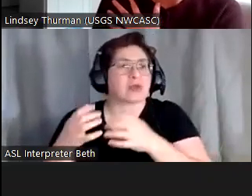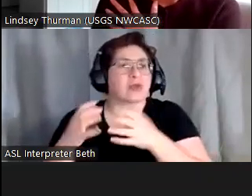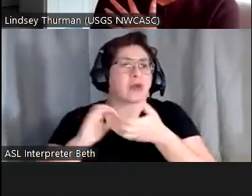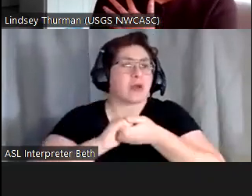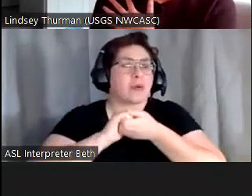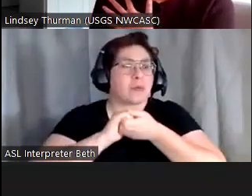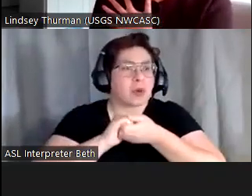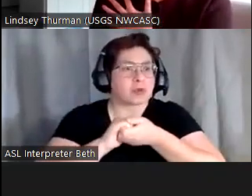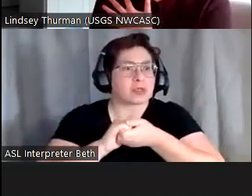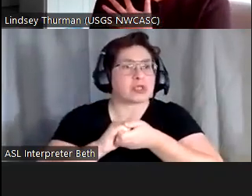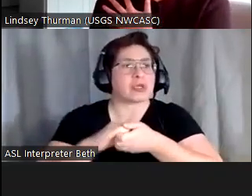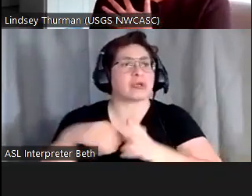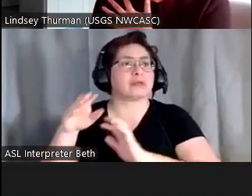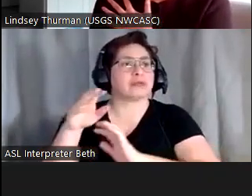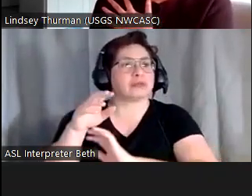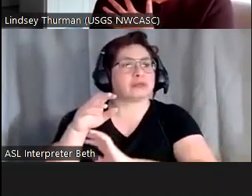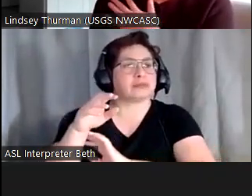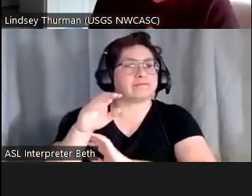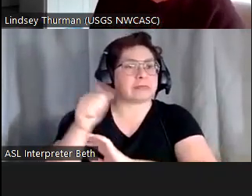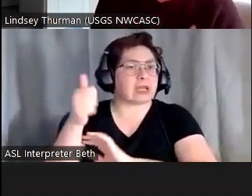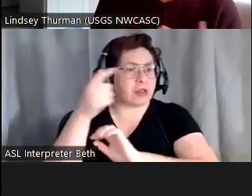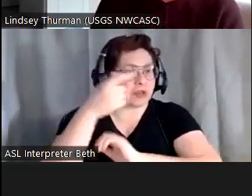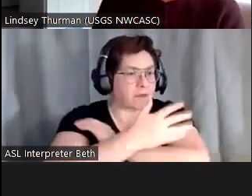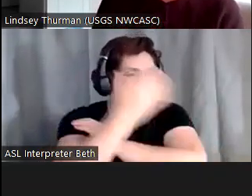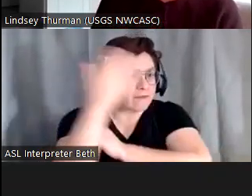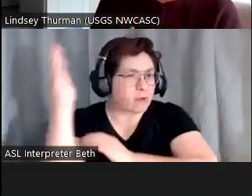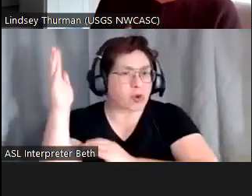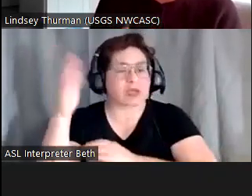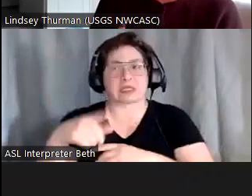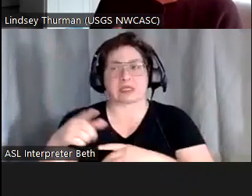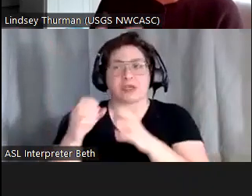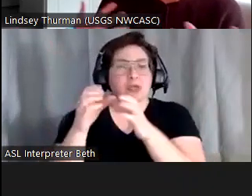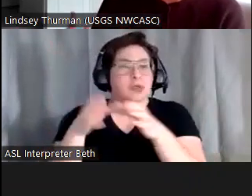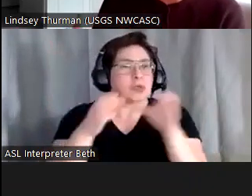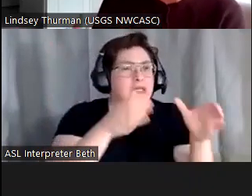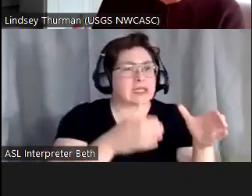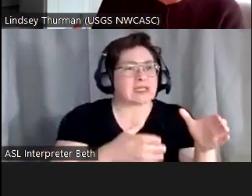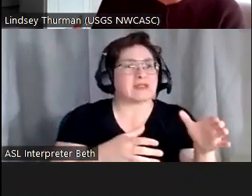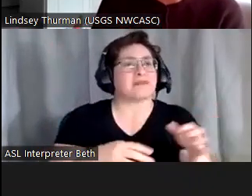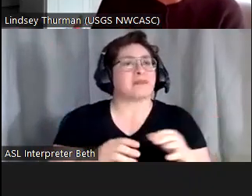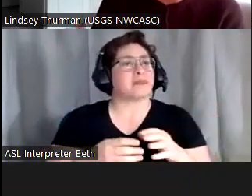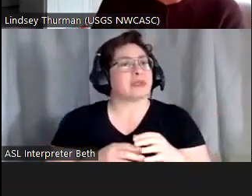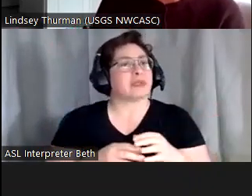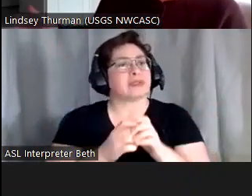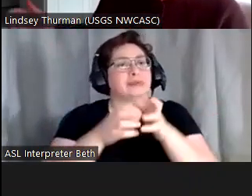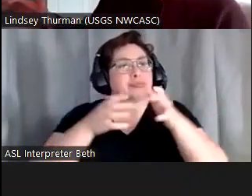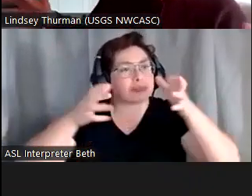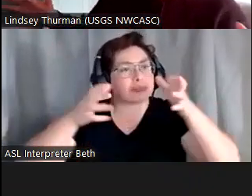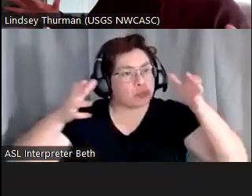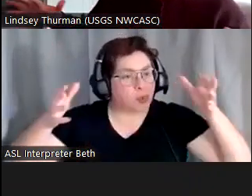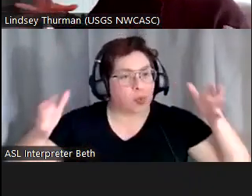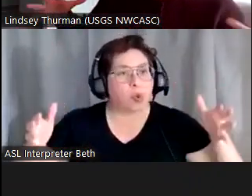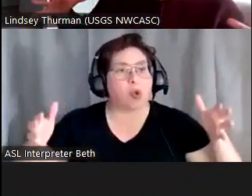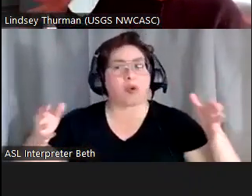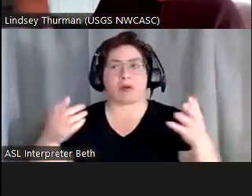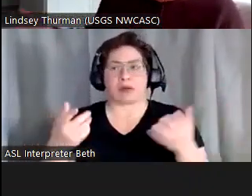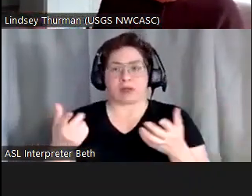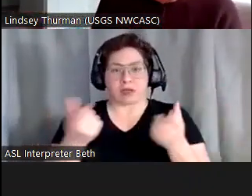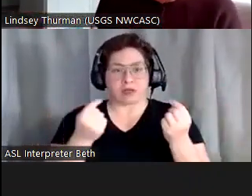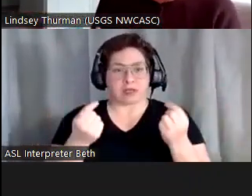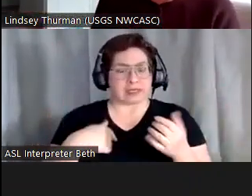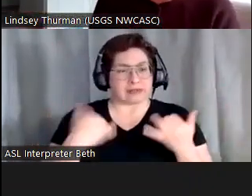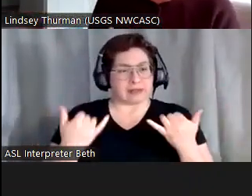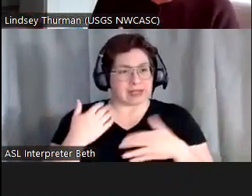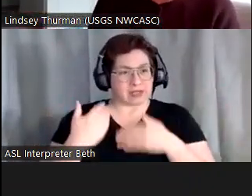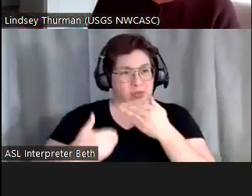Forest. So our list of species is growing, and we're going to have an online repository. I'm in the process